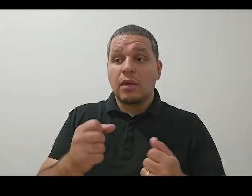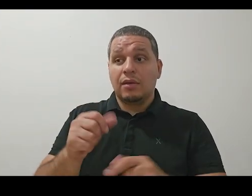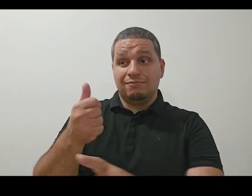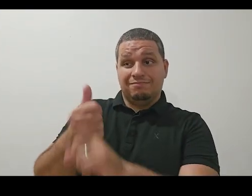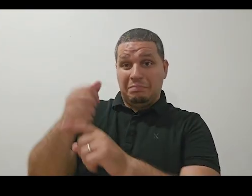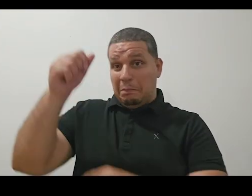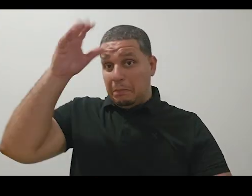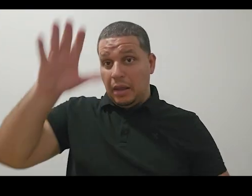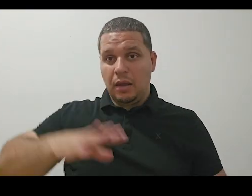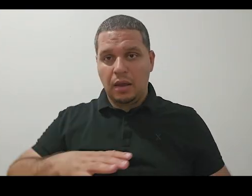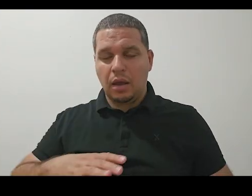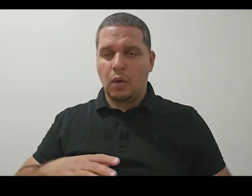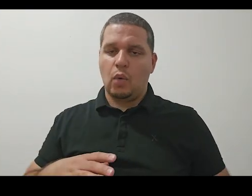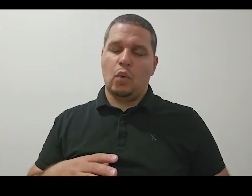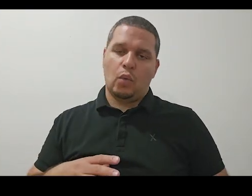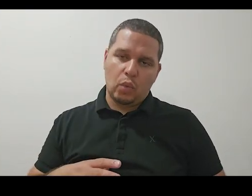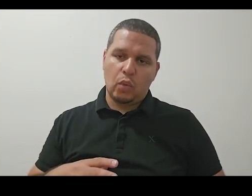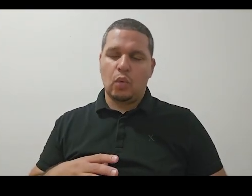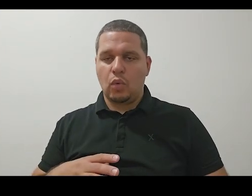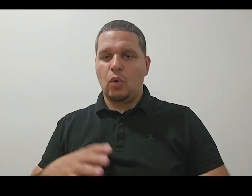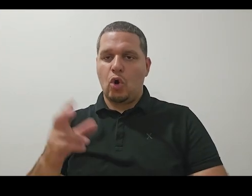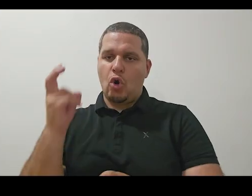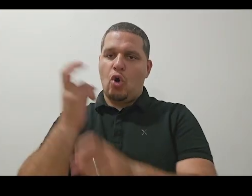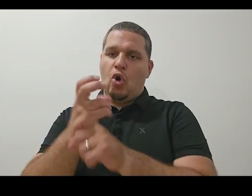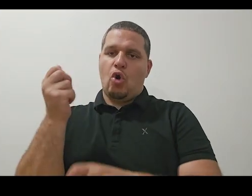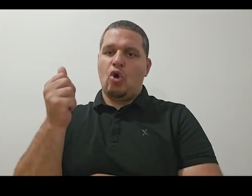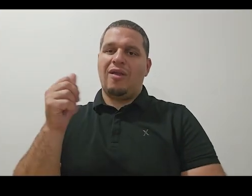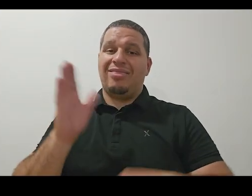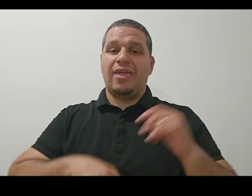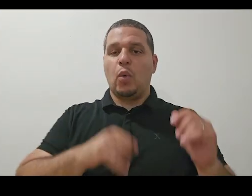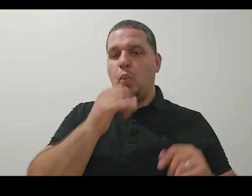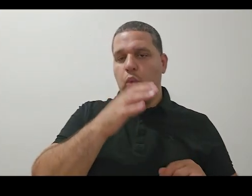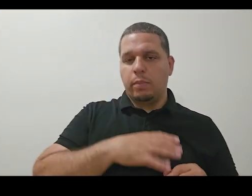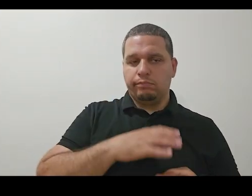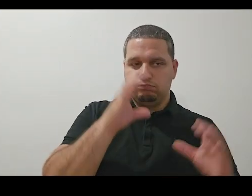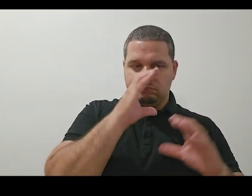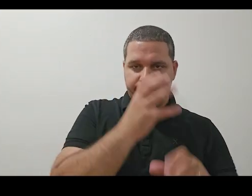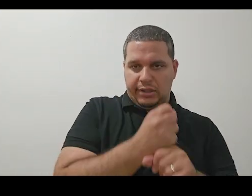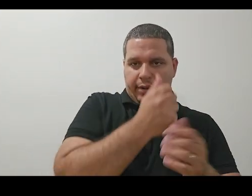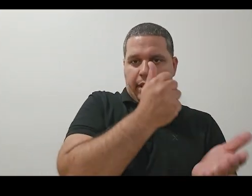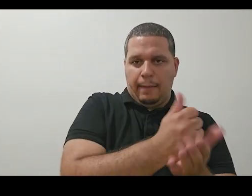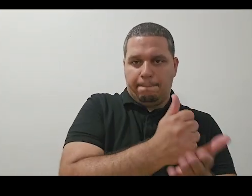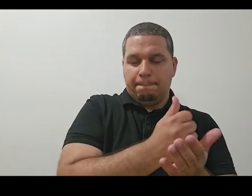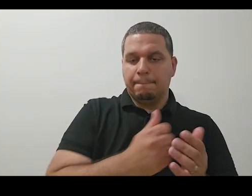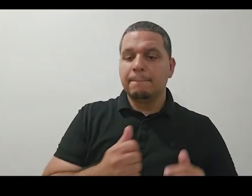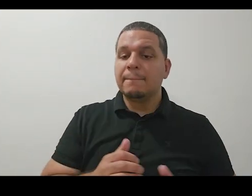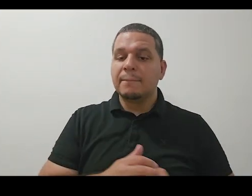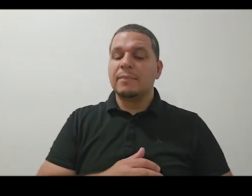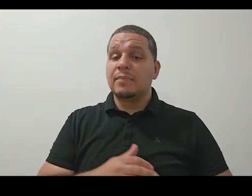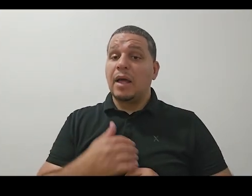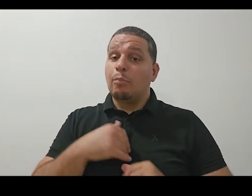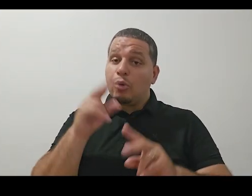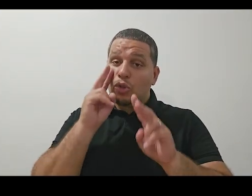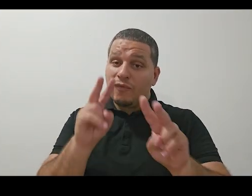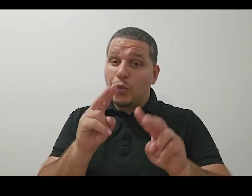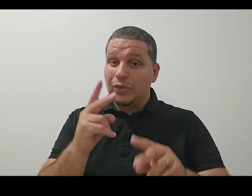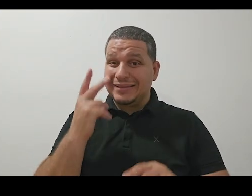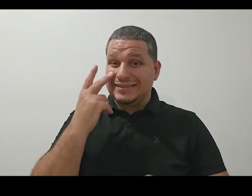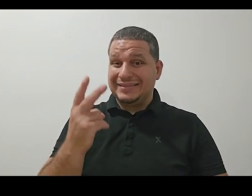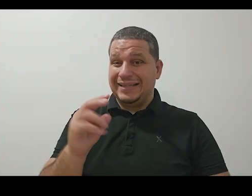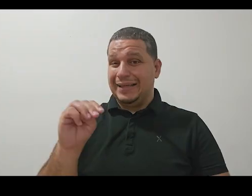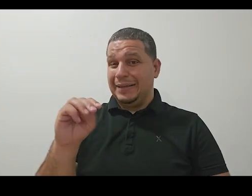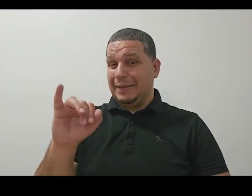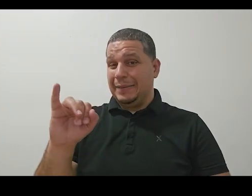man probably makes it harder than a woman to seek help. And I look forward to hearing from Miguel and John.